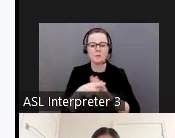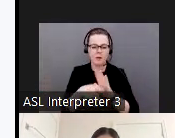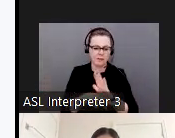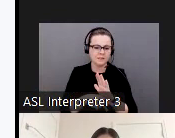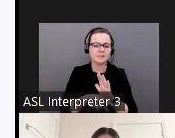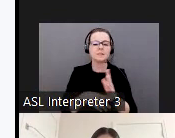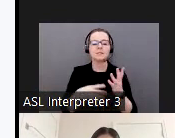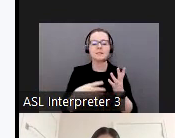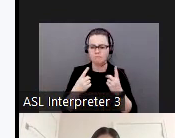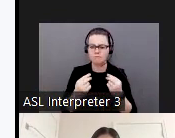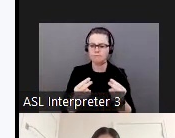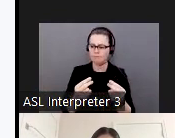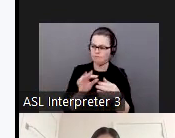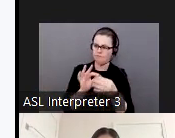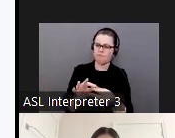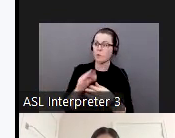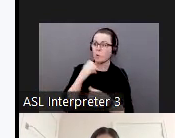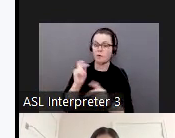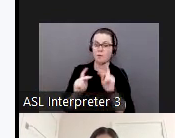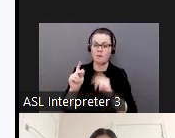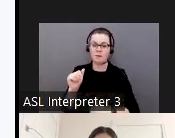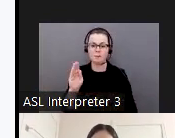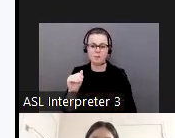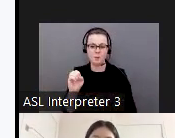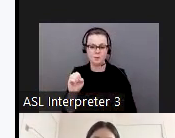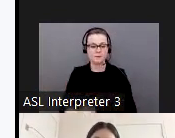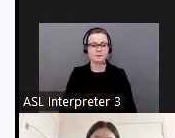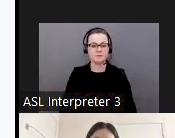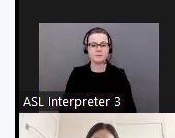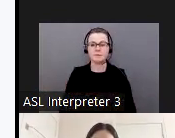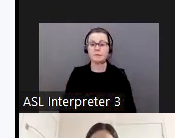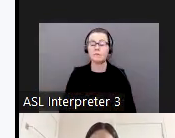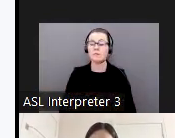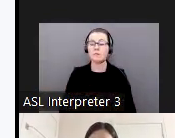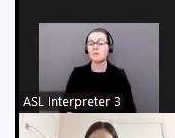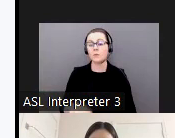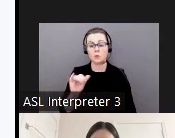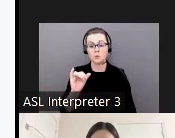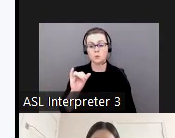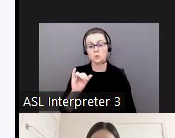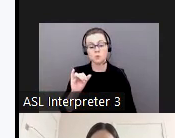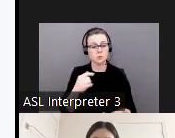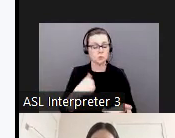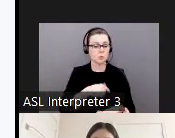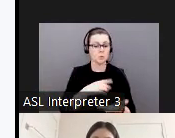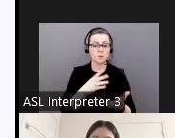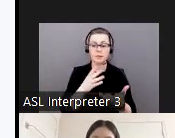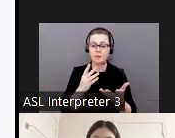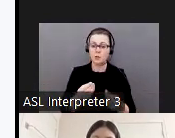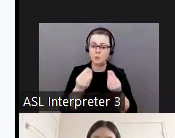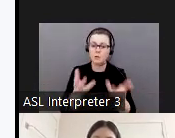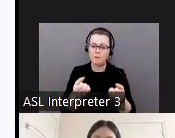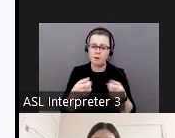people. So when we take a step back, it involves also generally kind of providing opportunities to